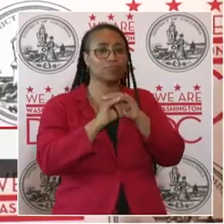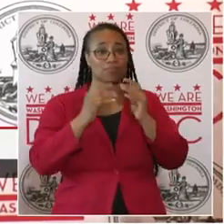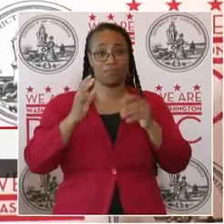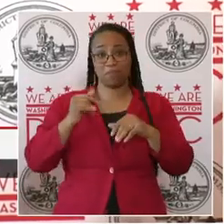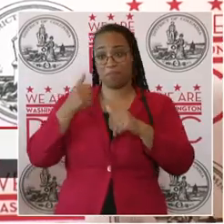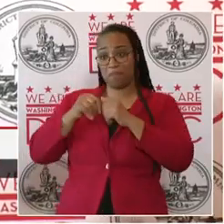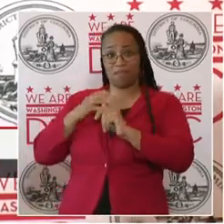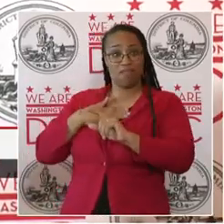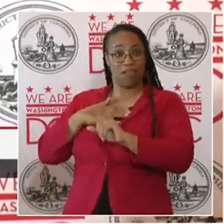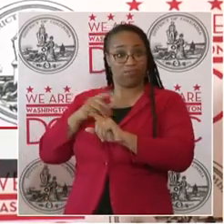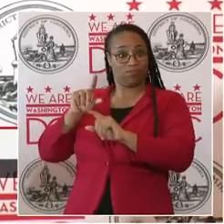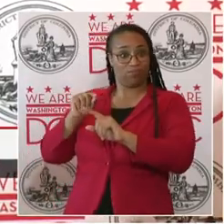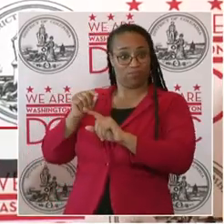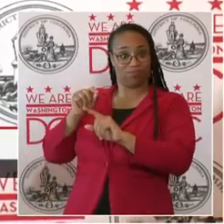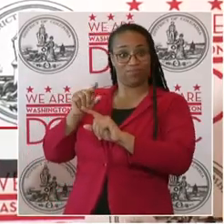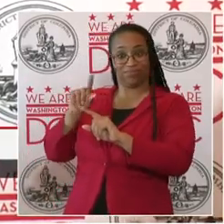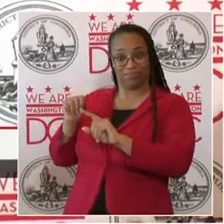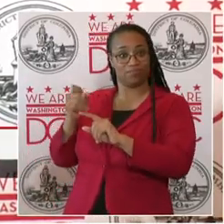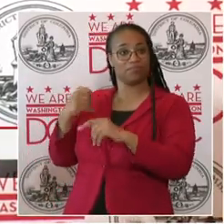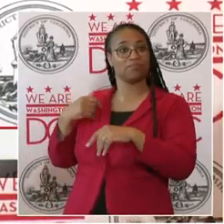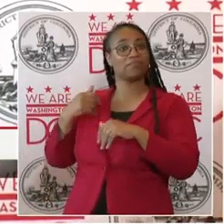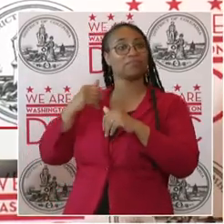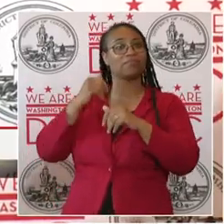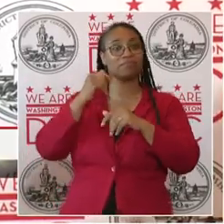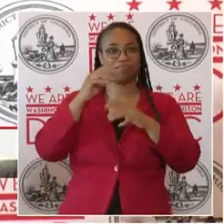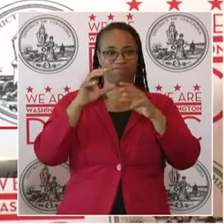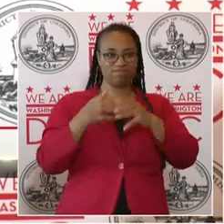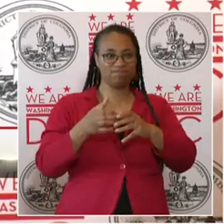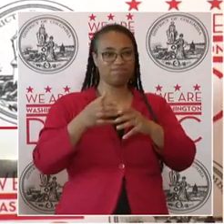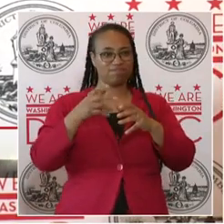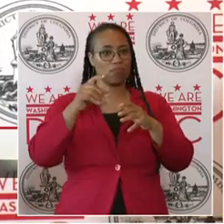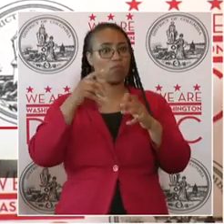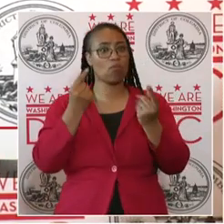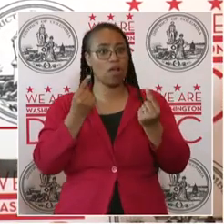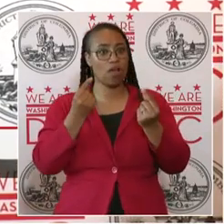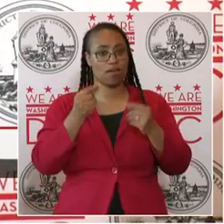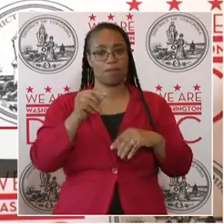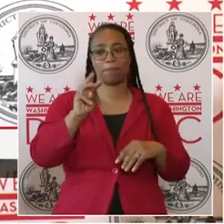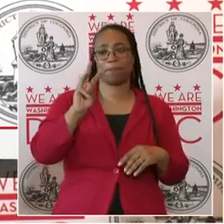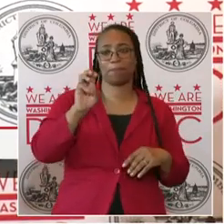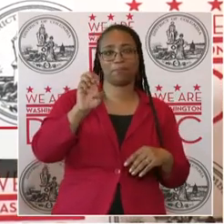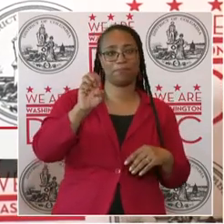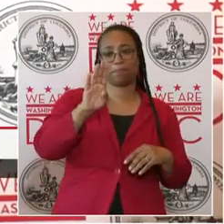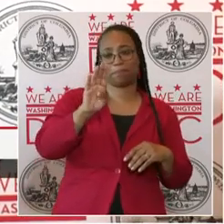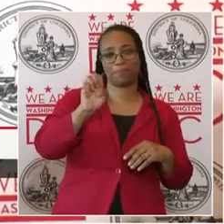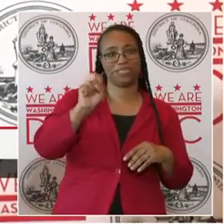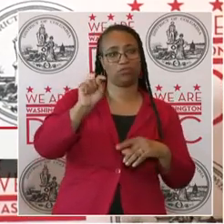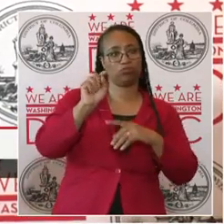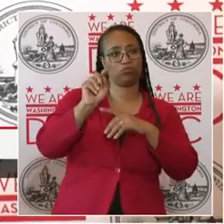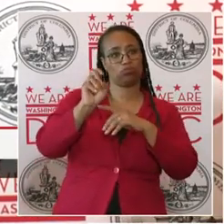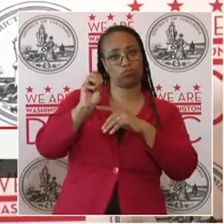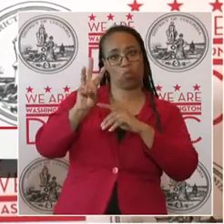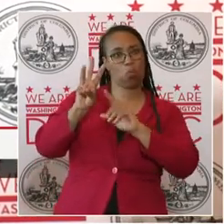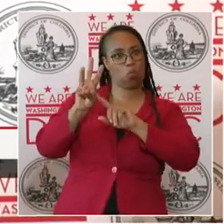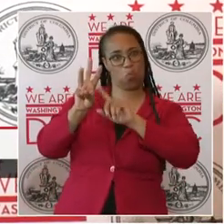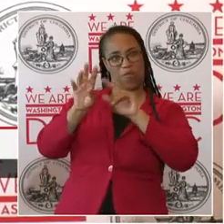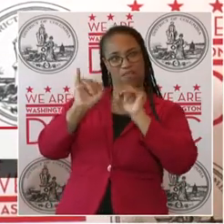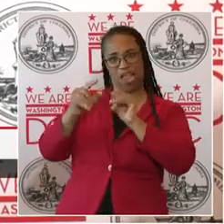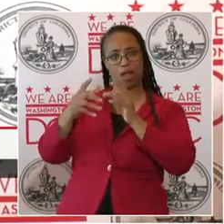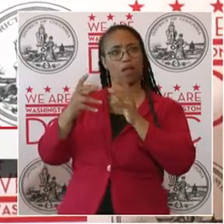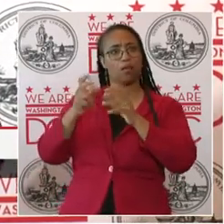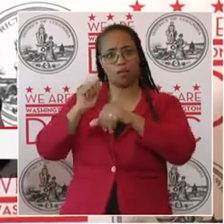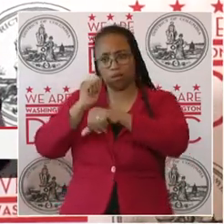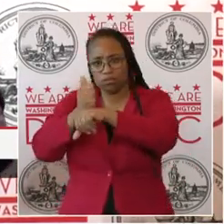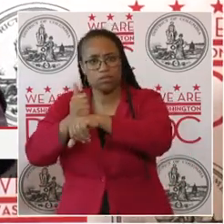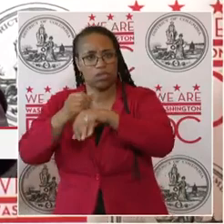today, specializing in the bespoke style for each guest that defines them and radiates their essence from the inside out. We're going to